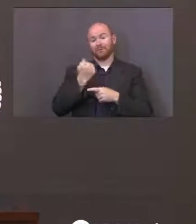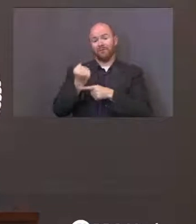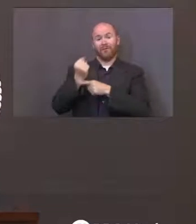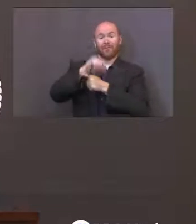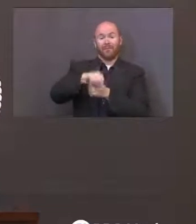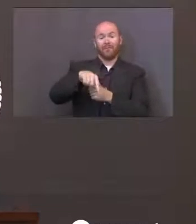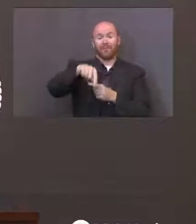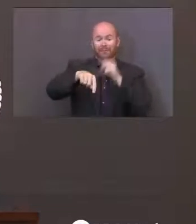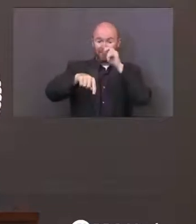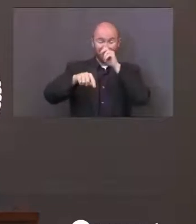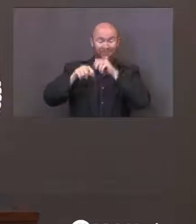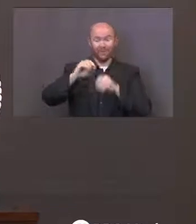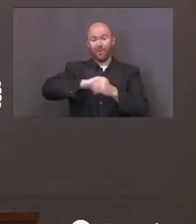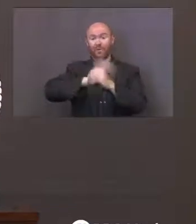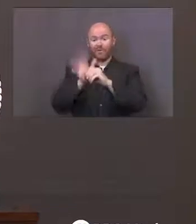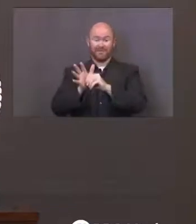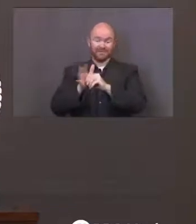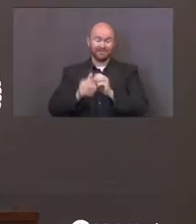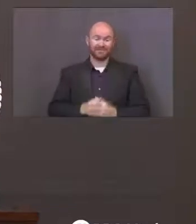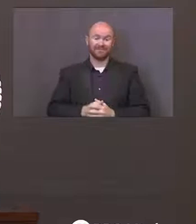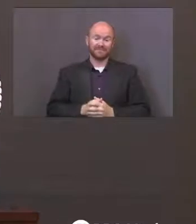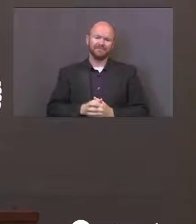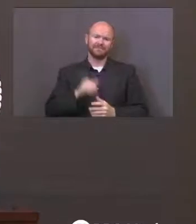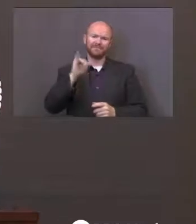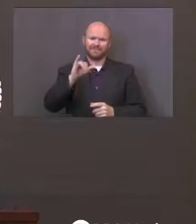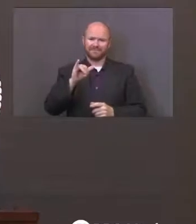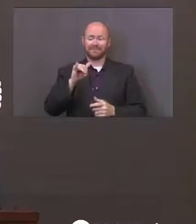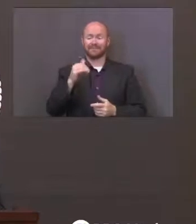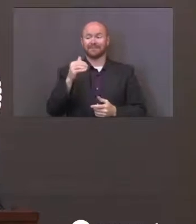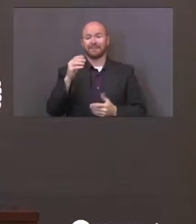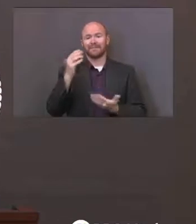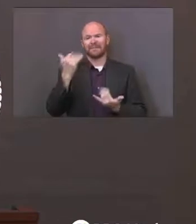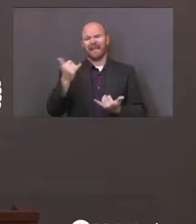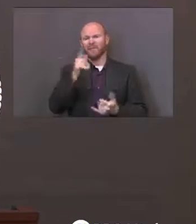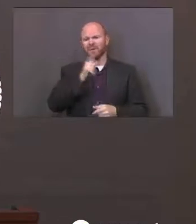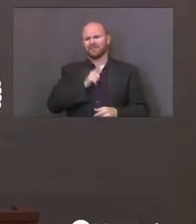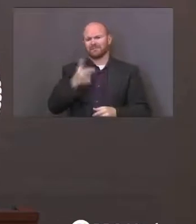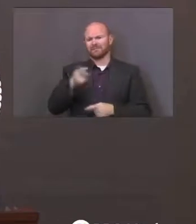this pandemic and the coronavirus. So with that, Speaker Wilson.